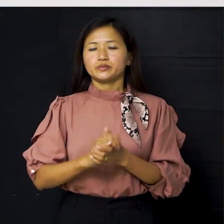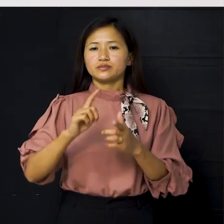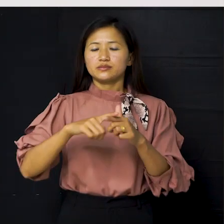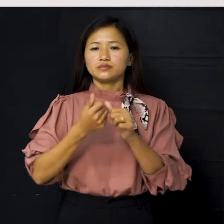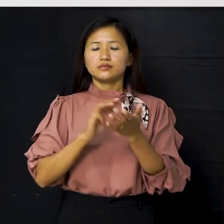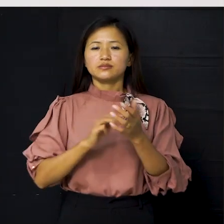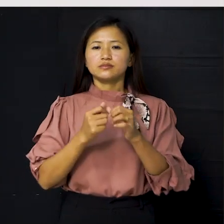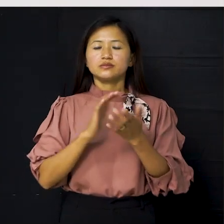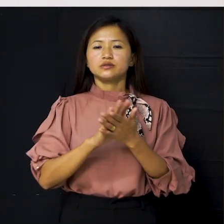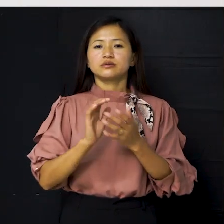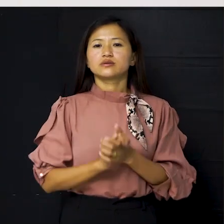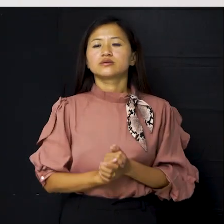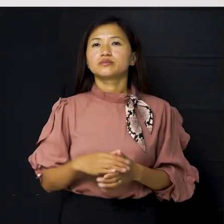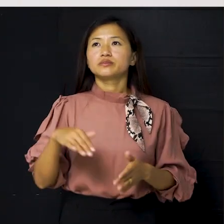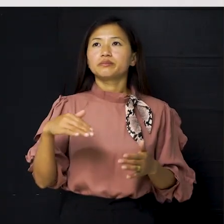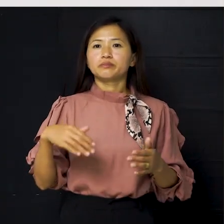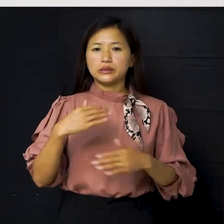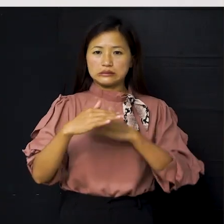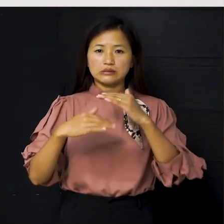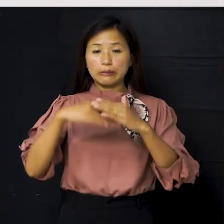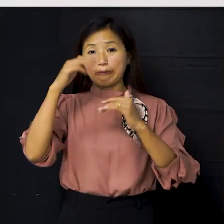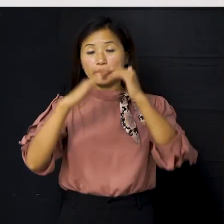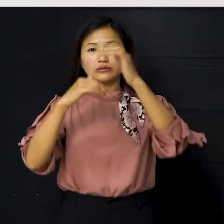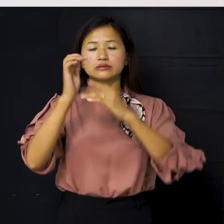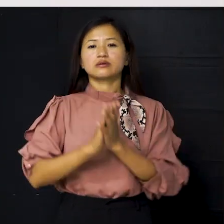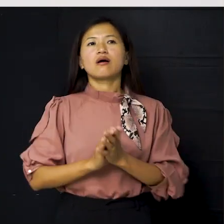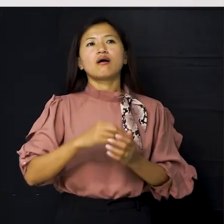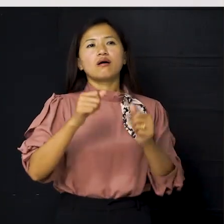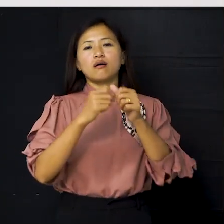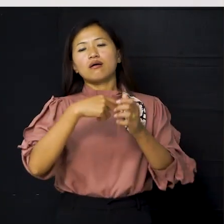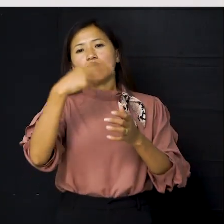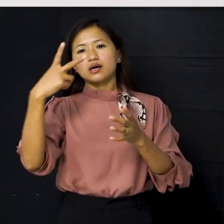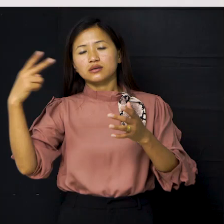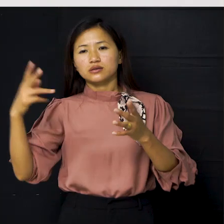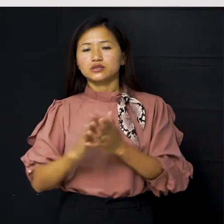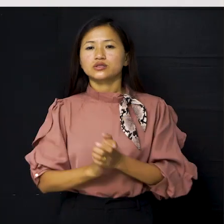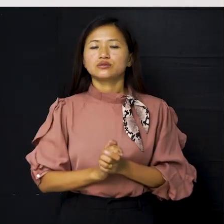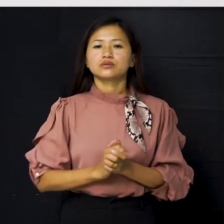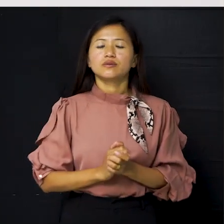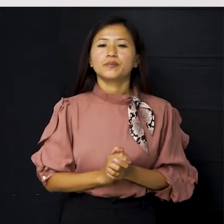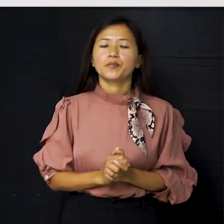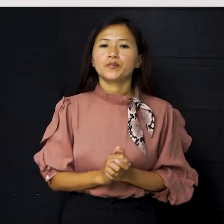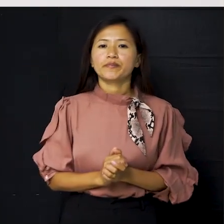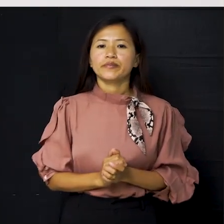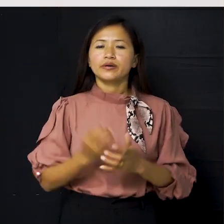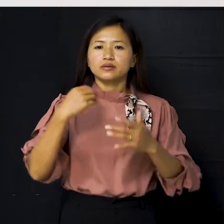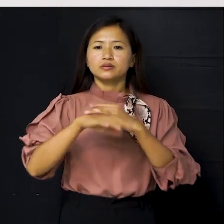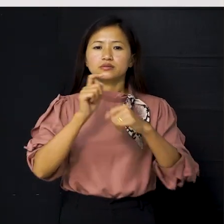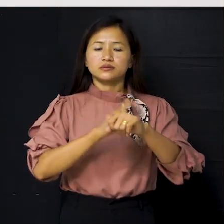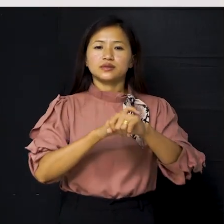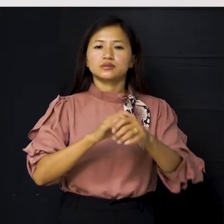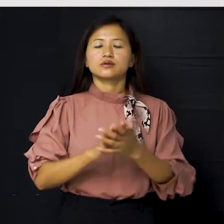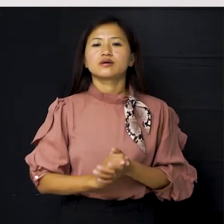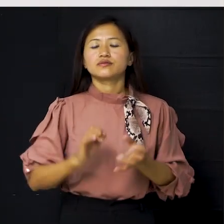Jahangir, he also built some architectures. However, we will come to most part of the architecture in the times